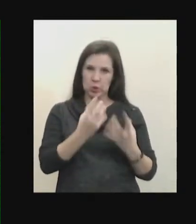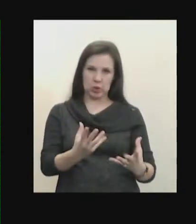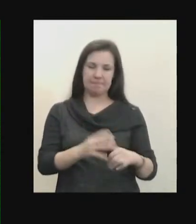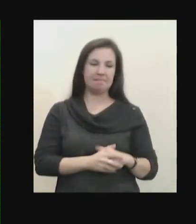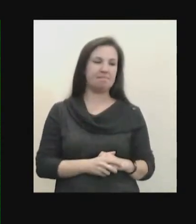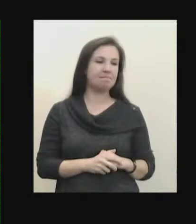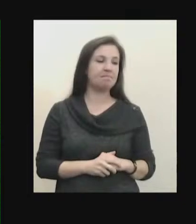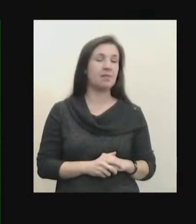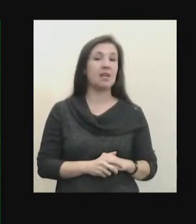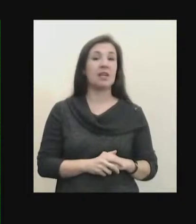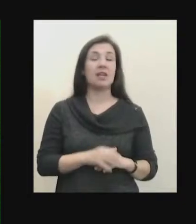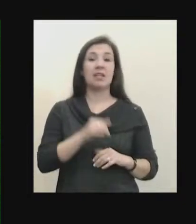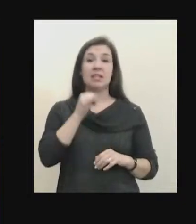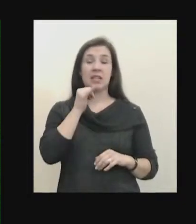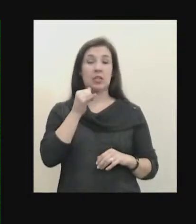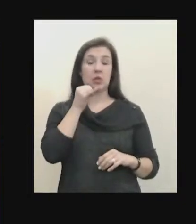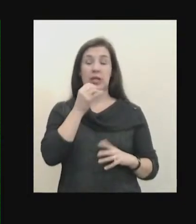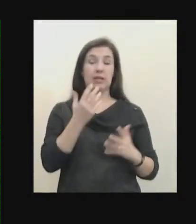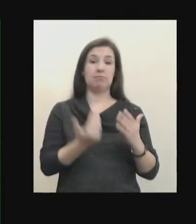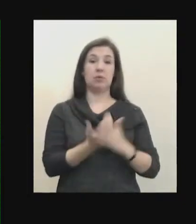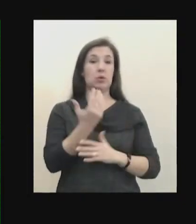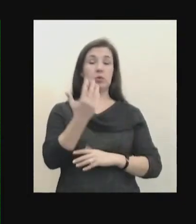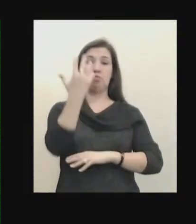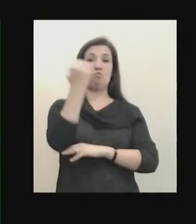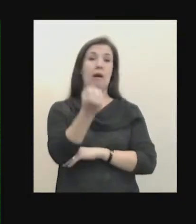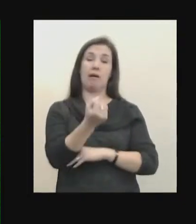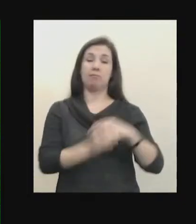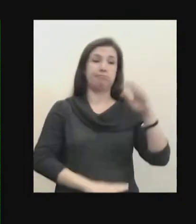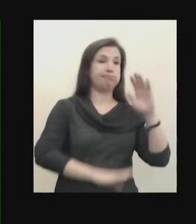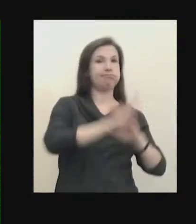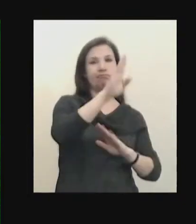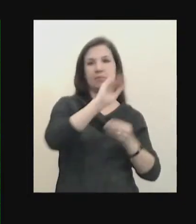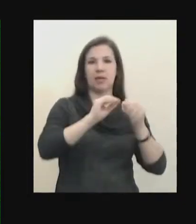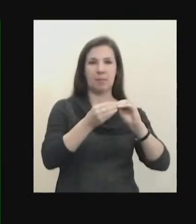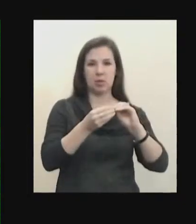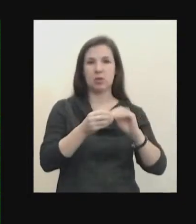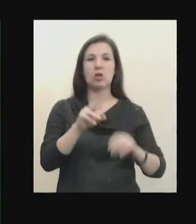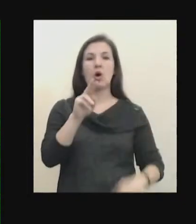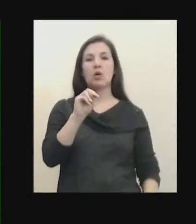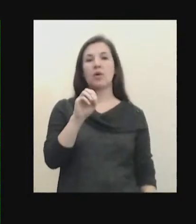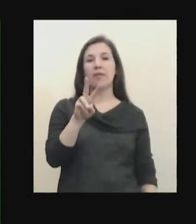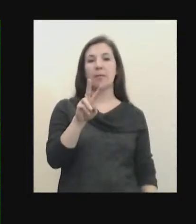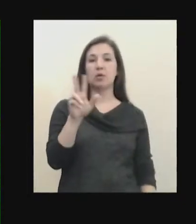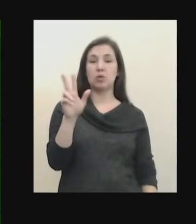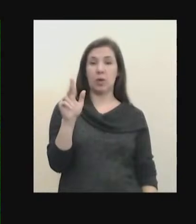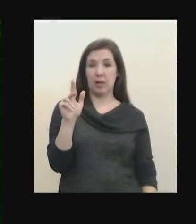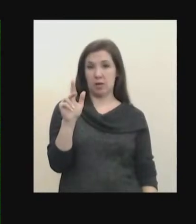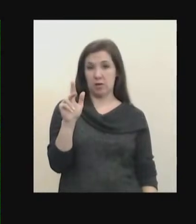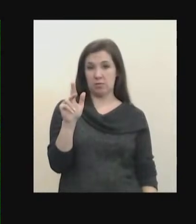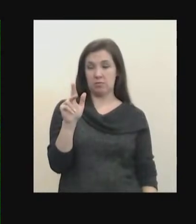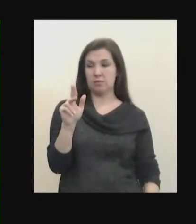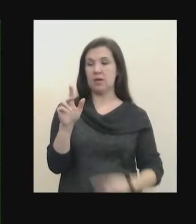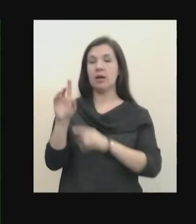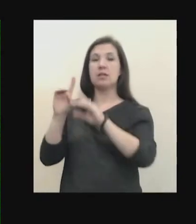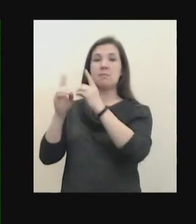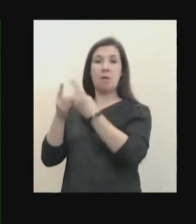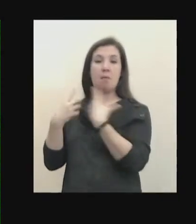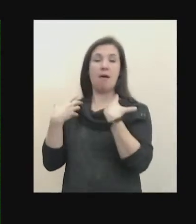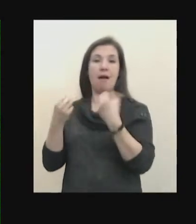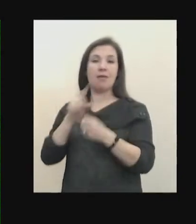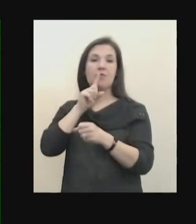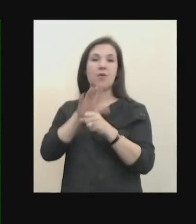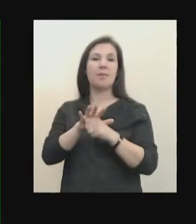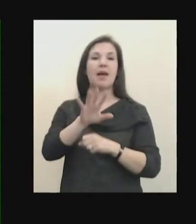was a record setter. For November 23rd, the Department of Health has confirmed 878